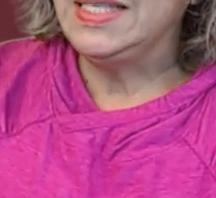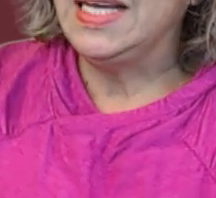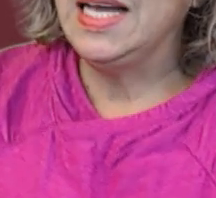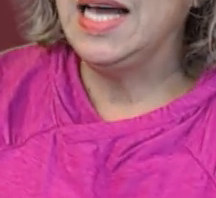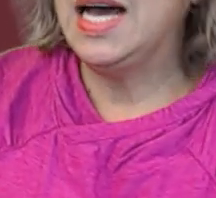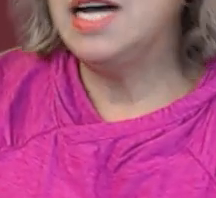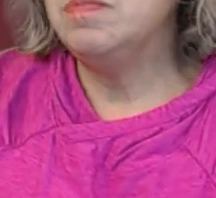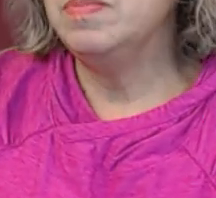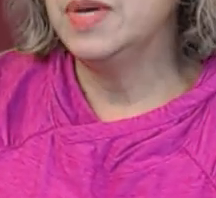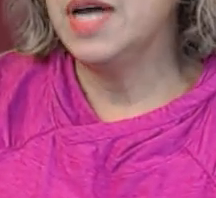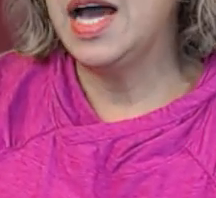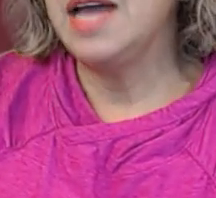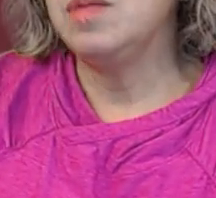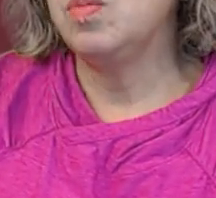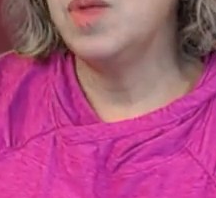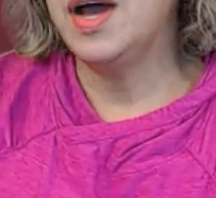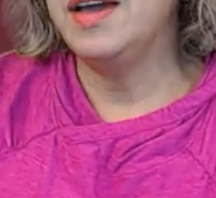But